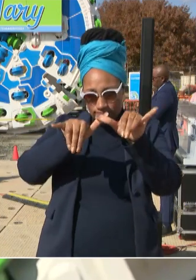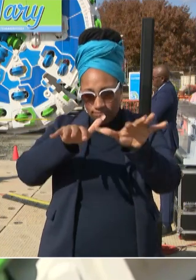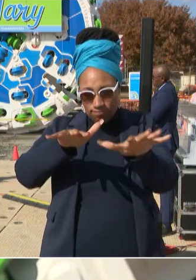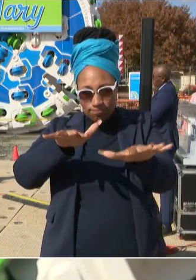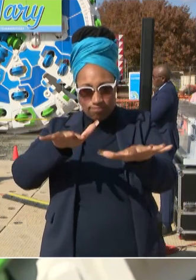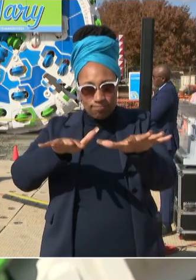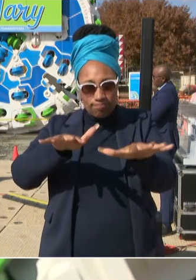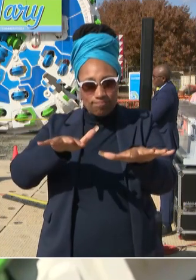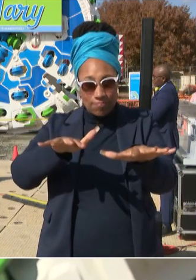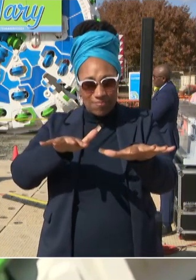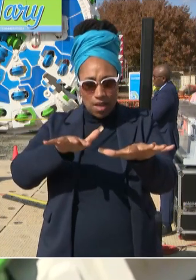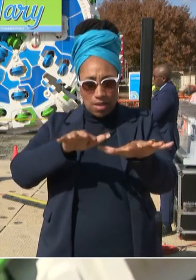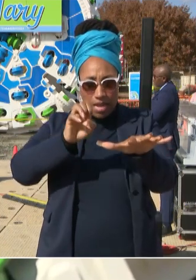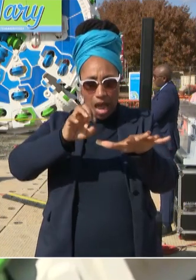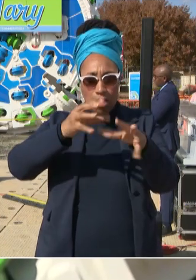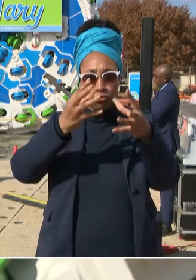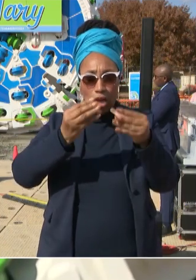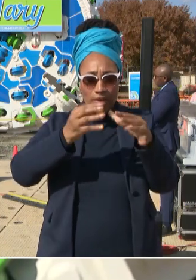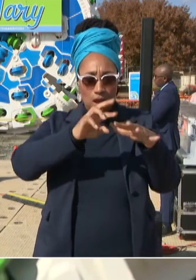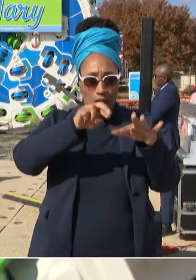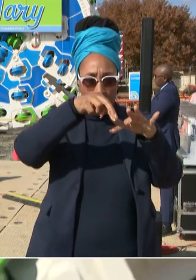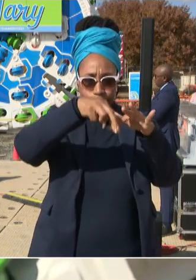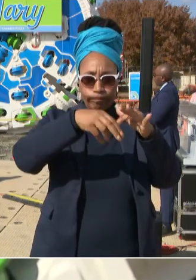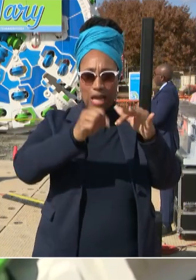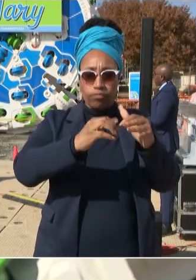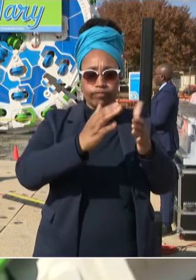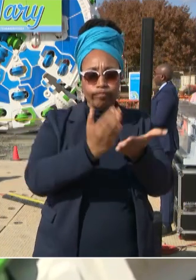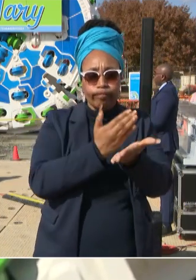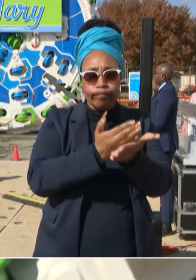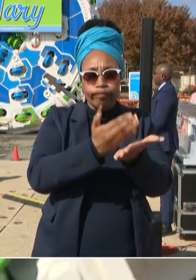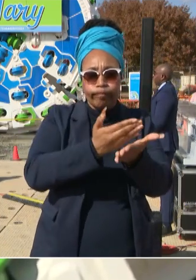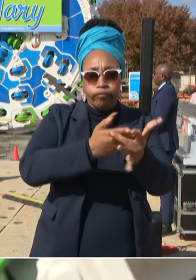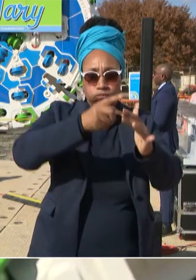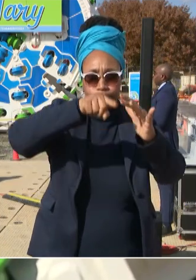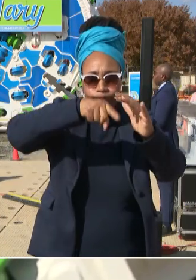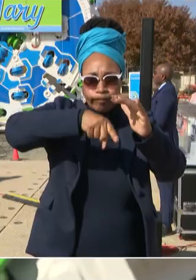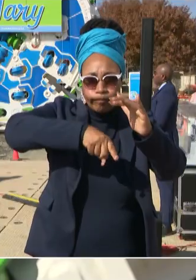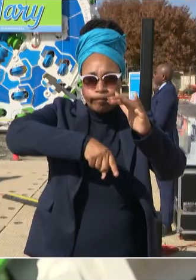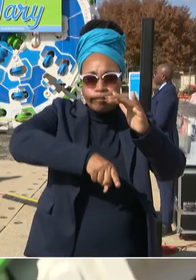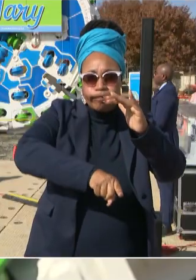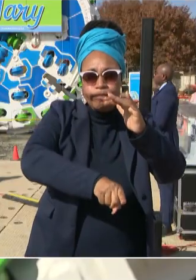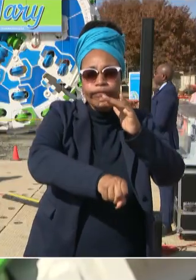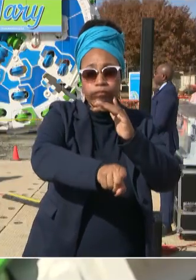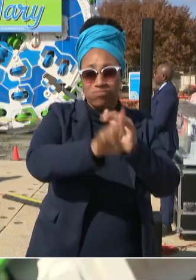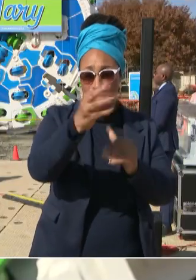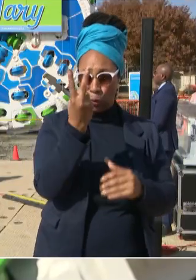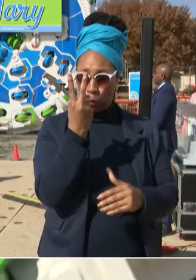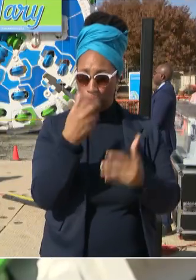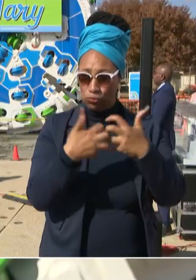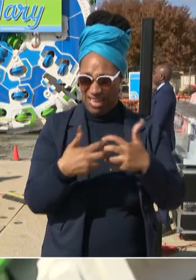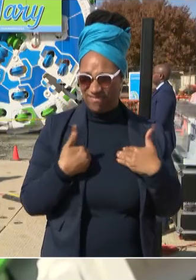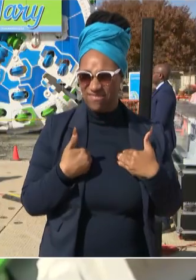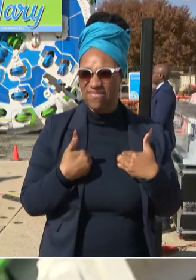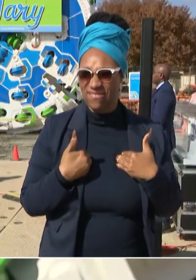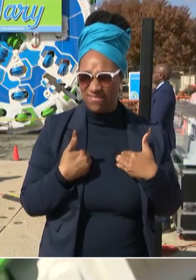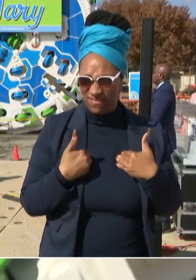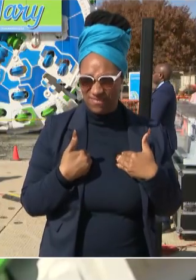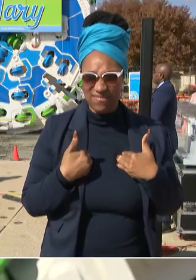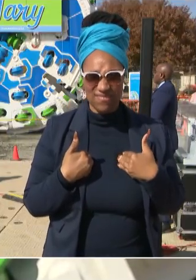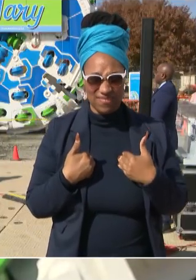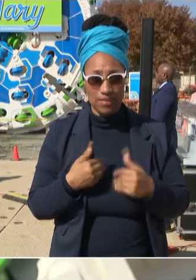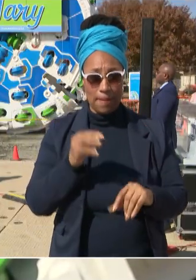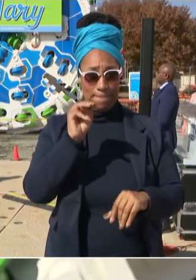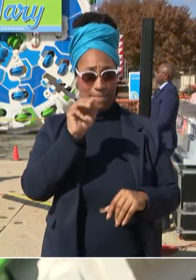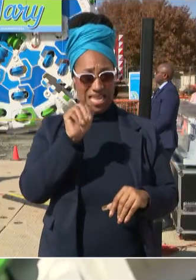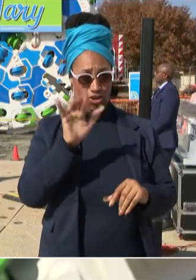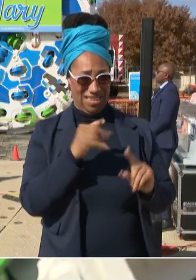will excavate north, mining through rock to the end point at the